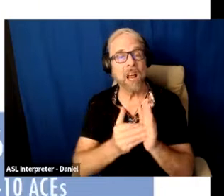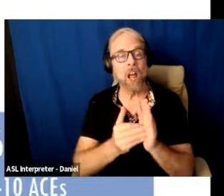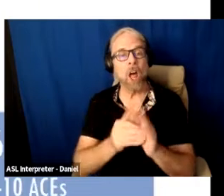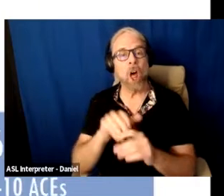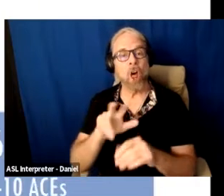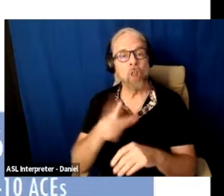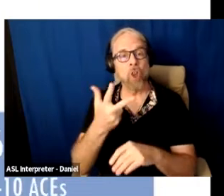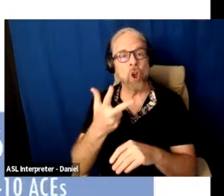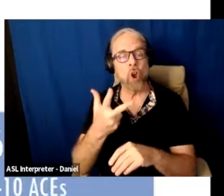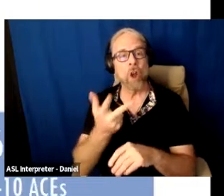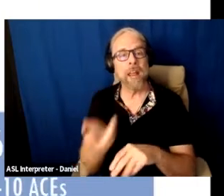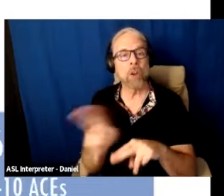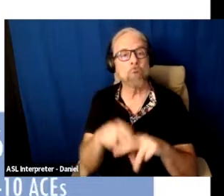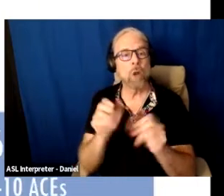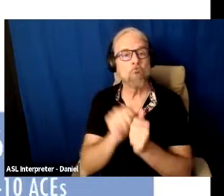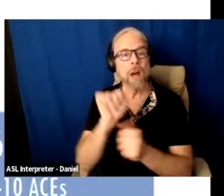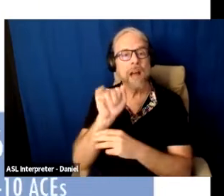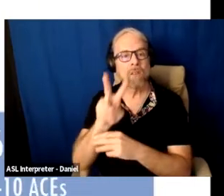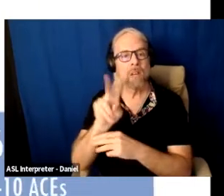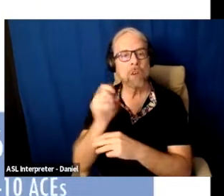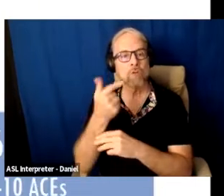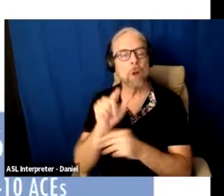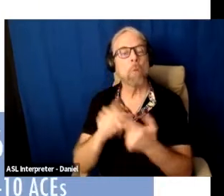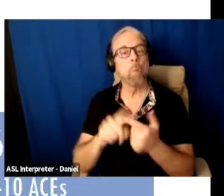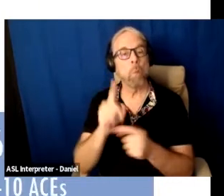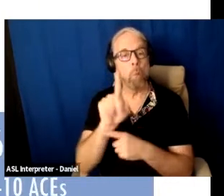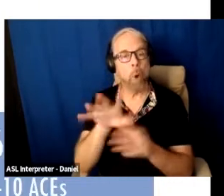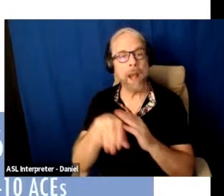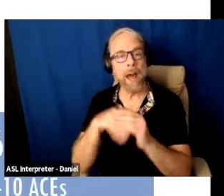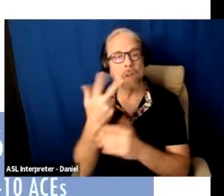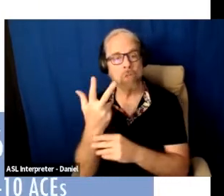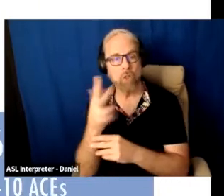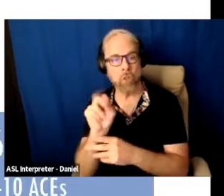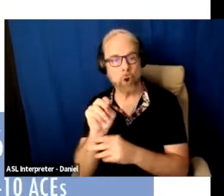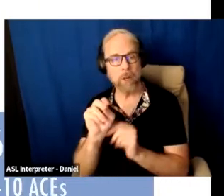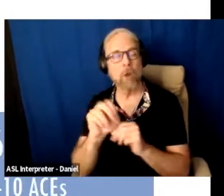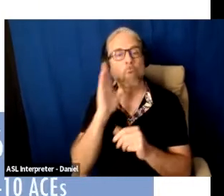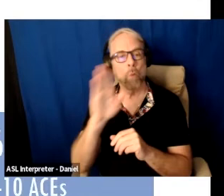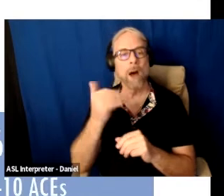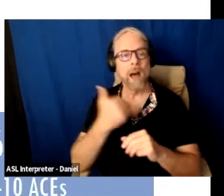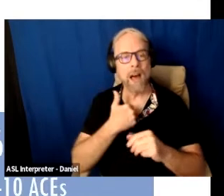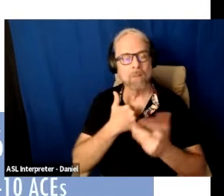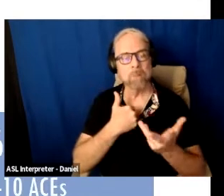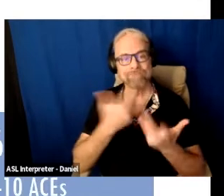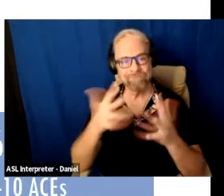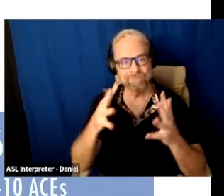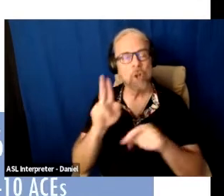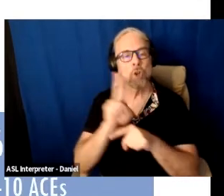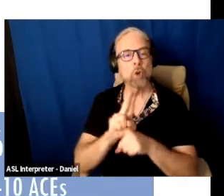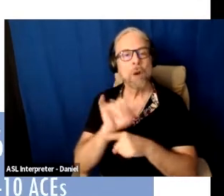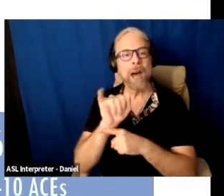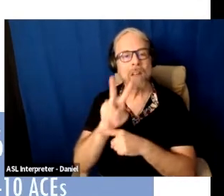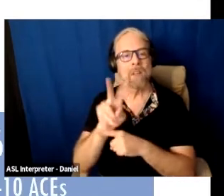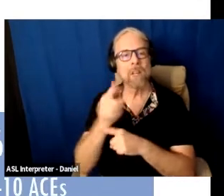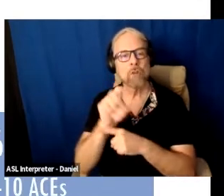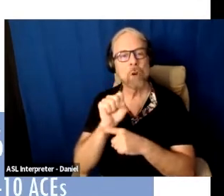in IV drug use. 1 in 30 of those folks will have used IV drugs, and 1